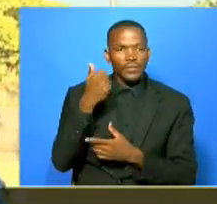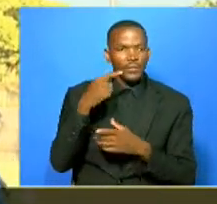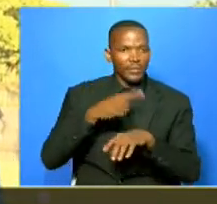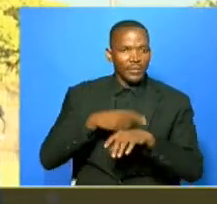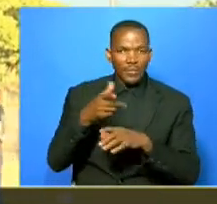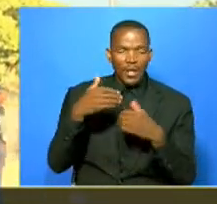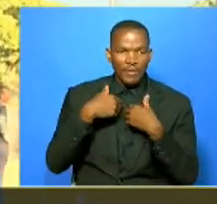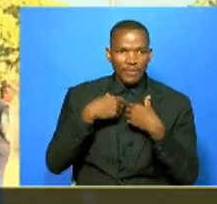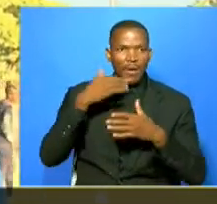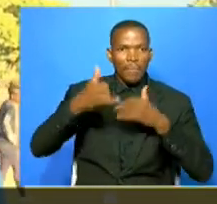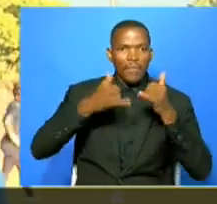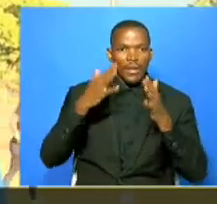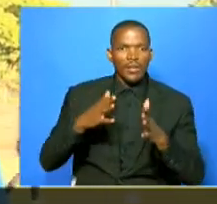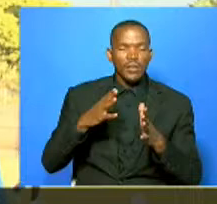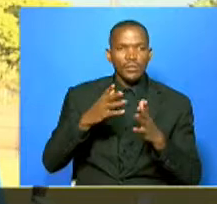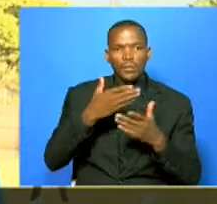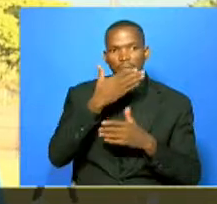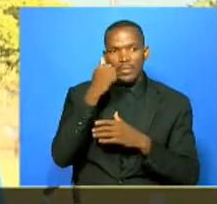The players are convincing,